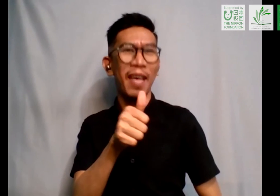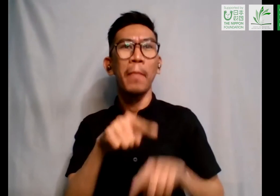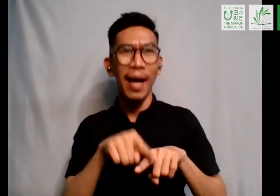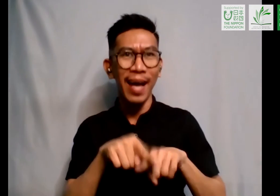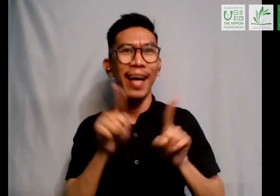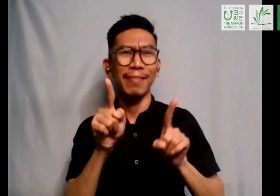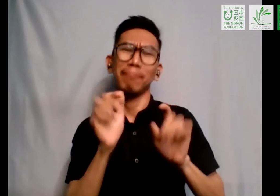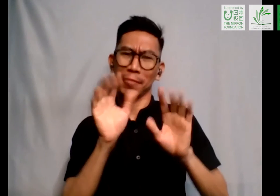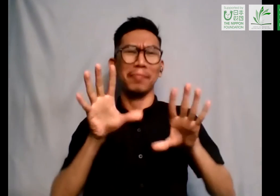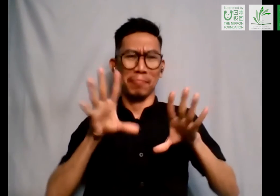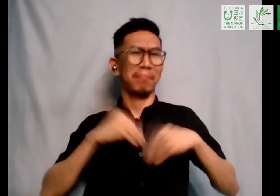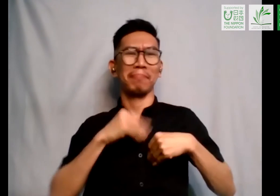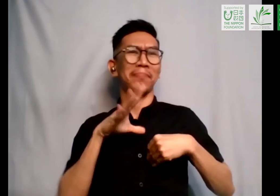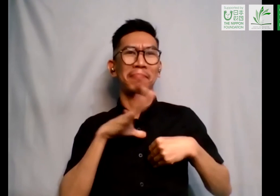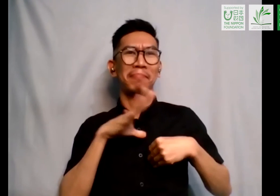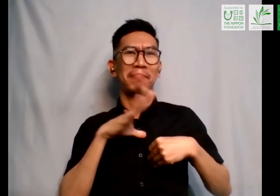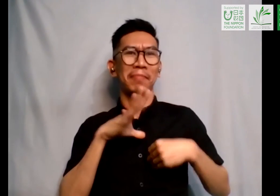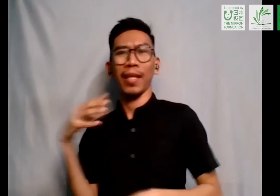acceptable.